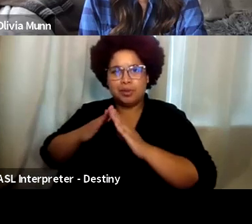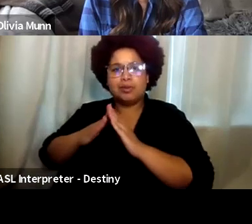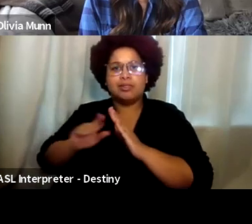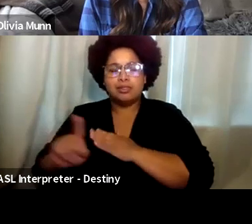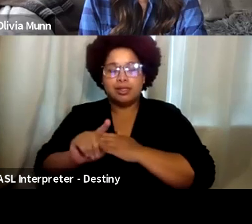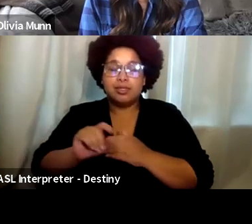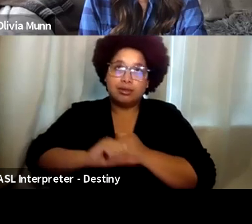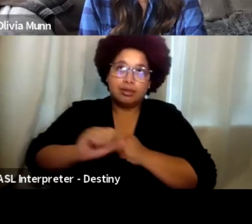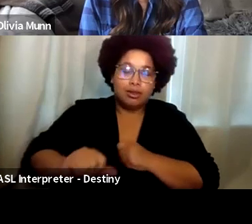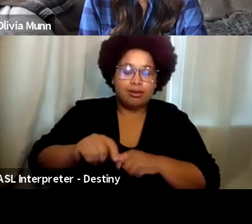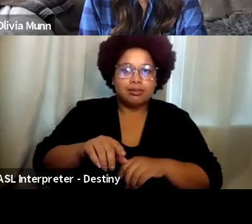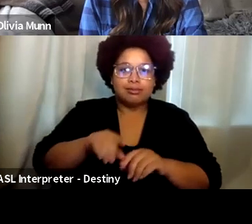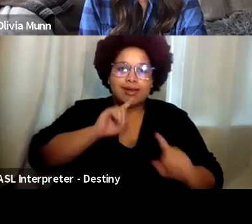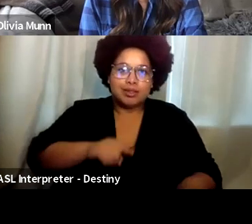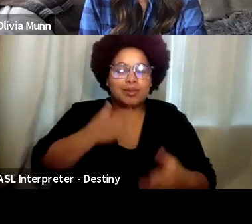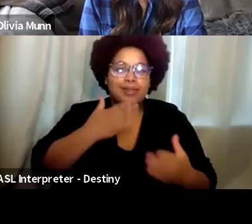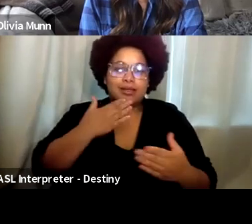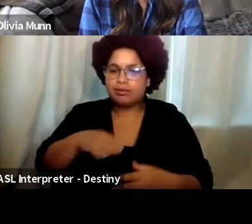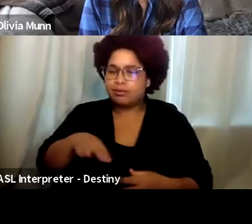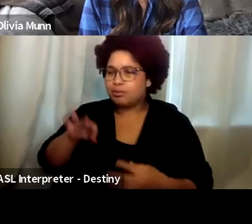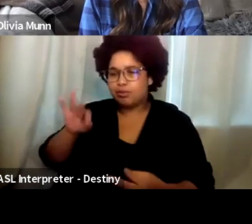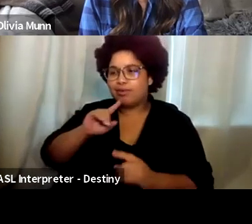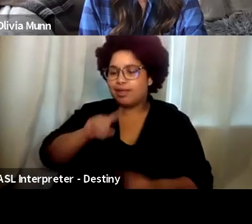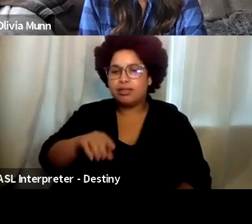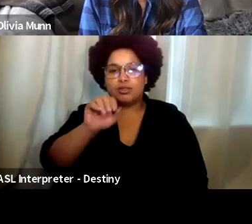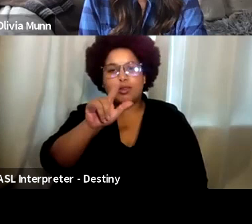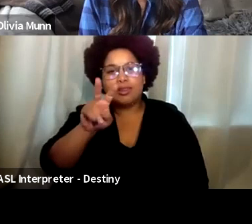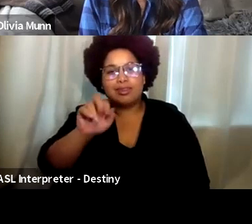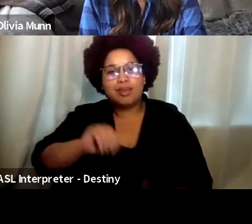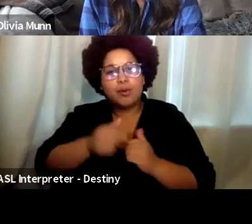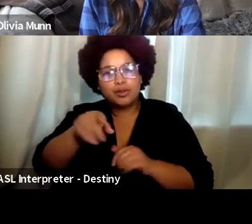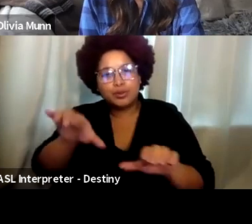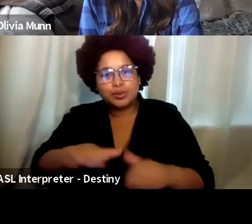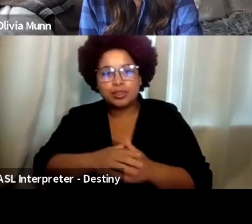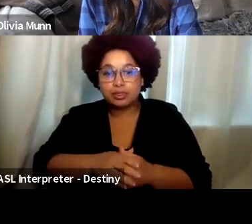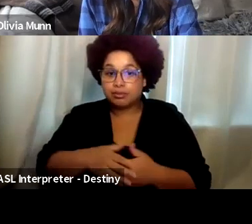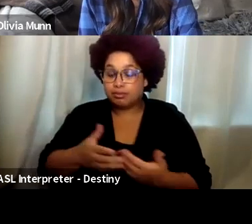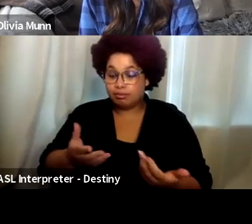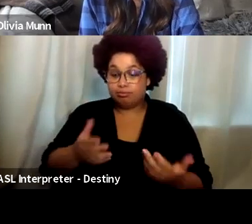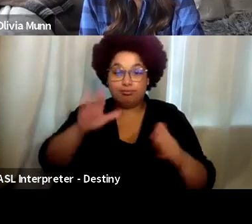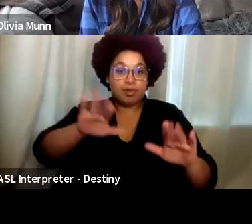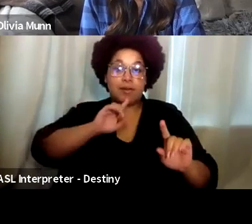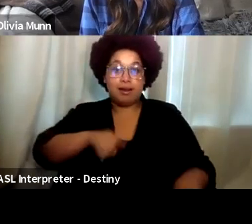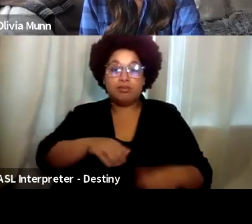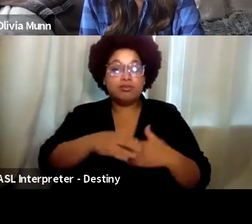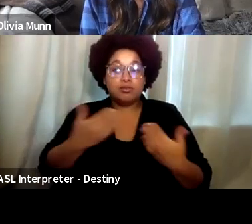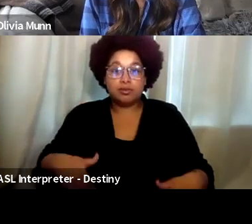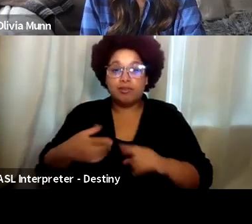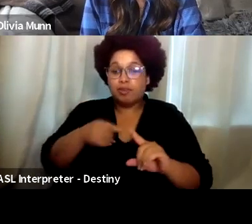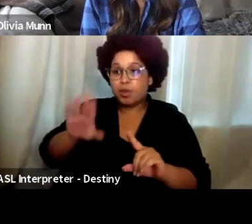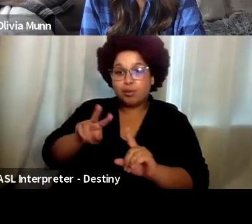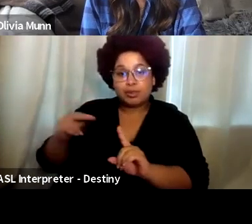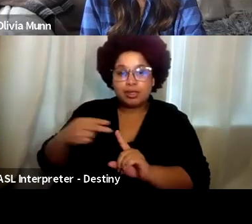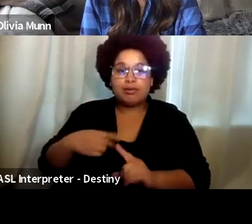long answer. Sorry. No, it was a perfect answer. Olivia, how are you doing? Yeah, that was actually such a great answer, Juju, especially to hear it from your side,